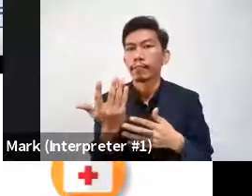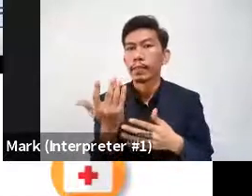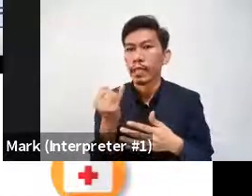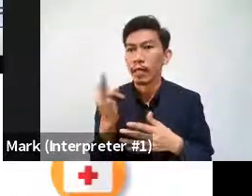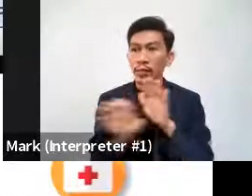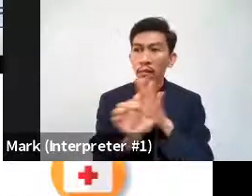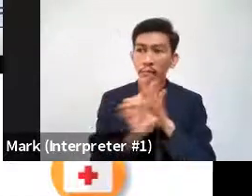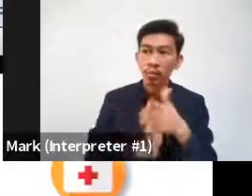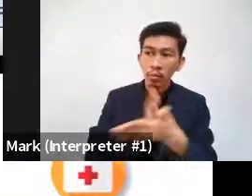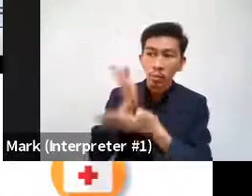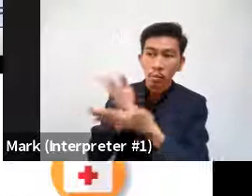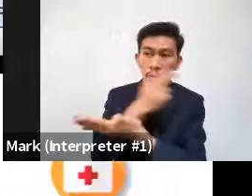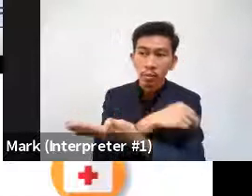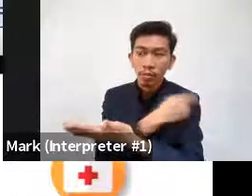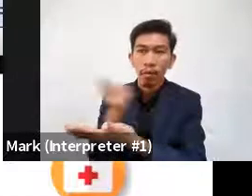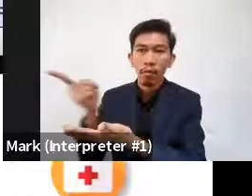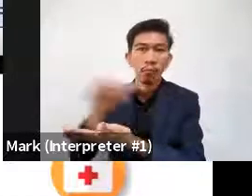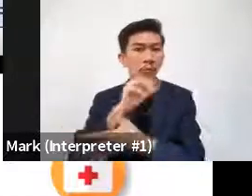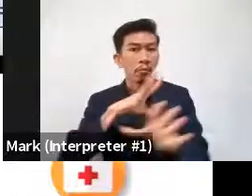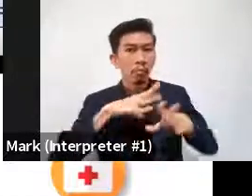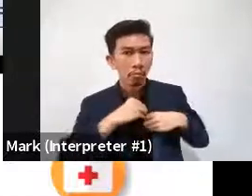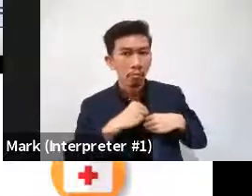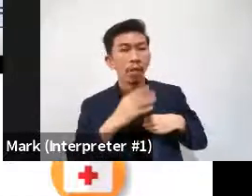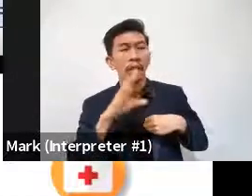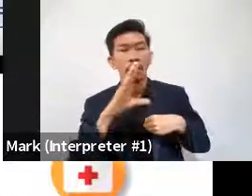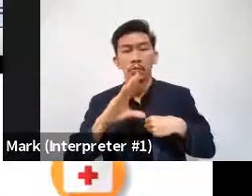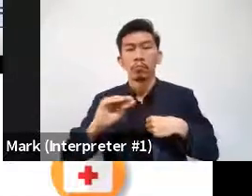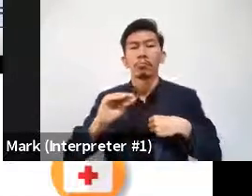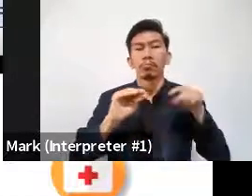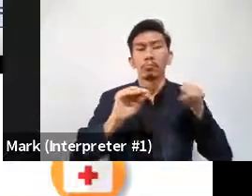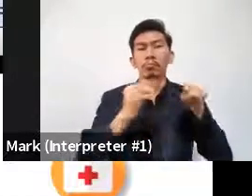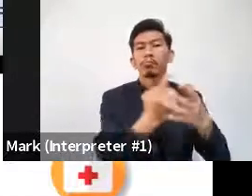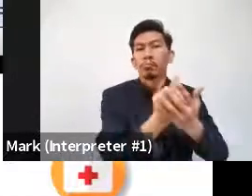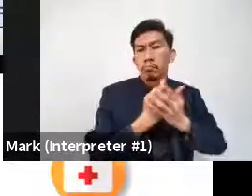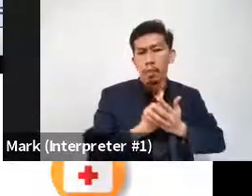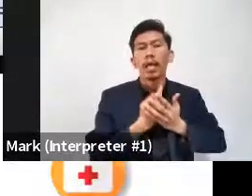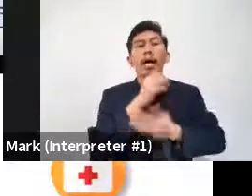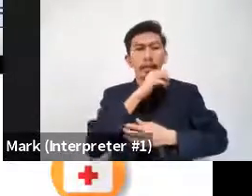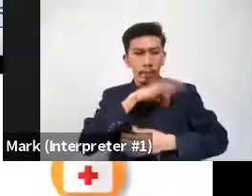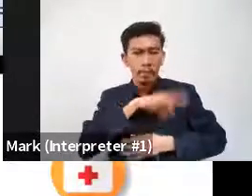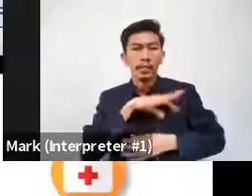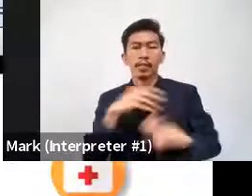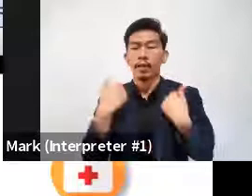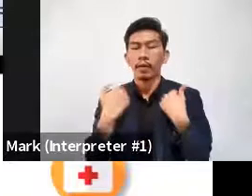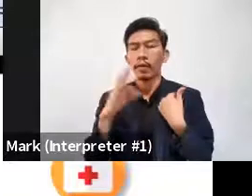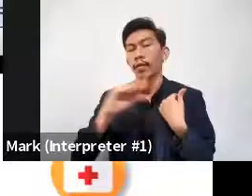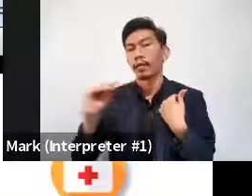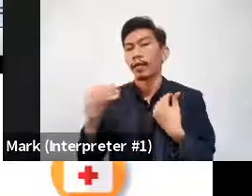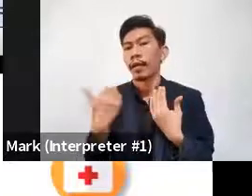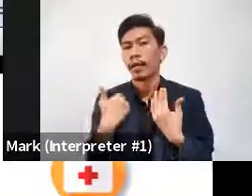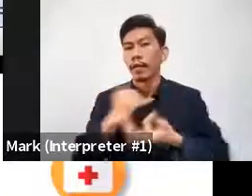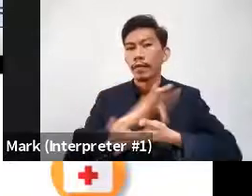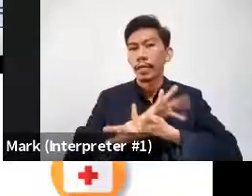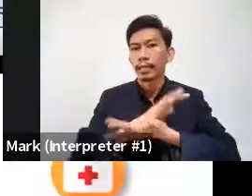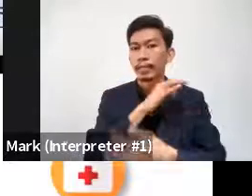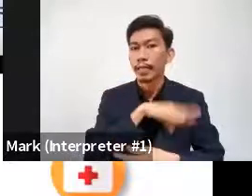in facilities, but for quarantine and isolation. And of course, we already have our COVID-19 benefit